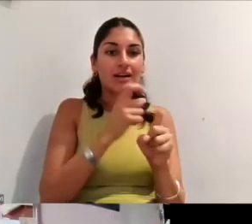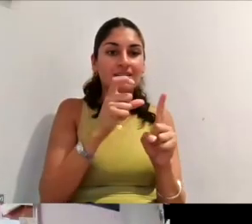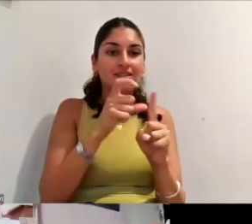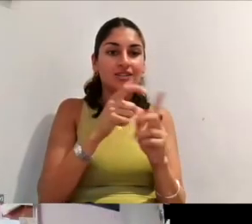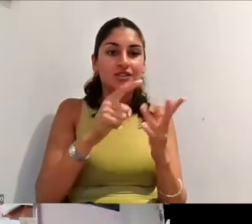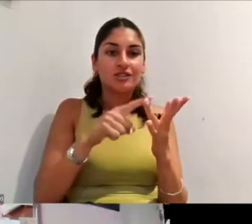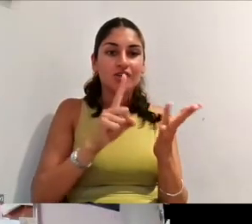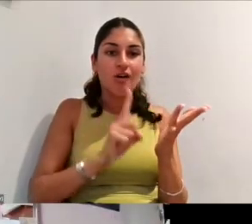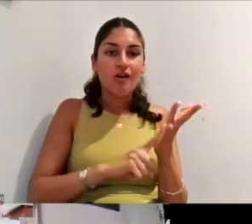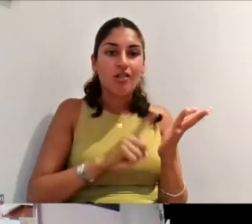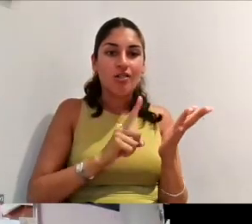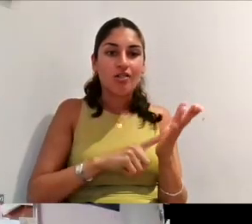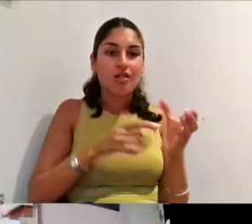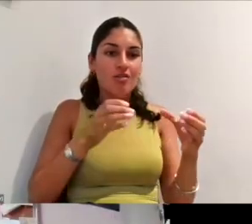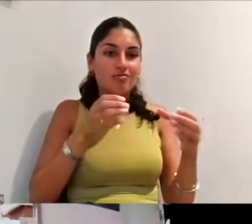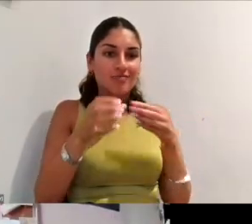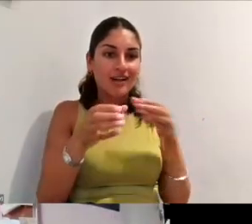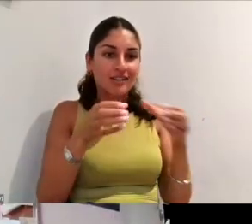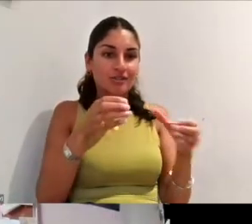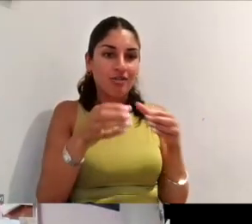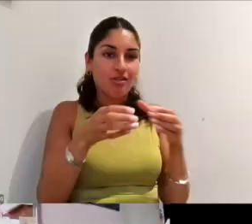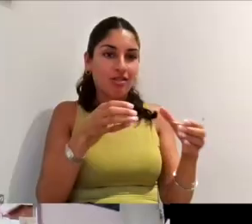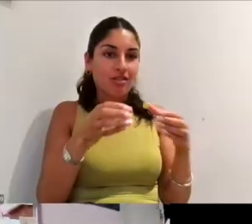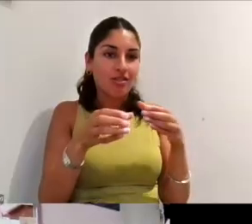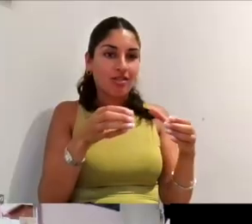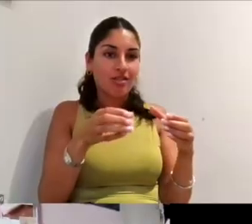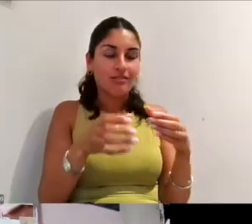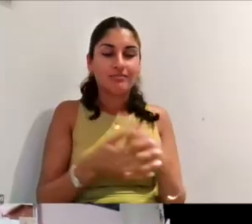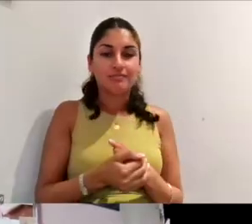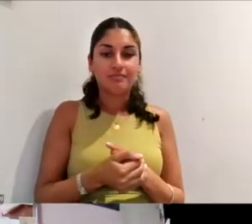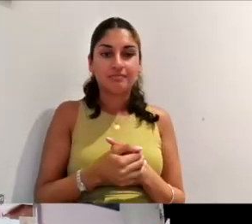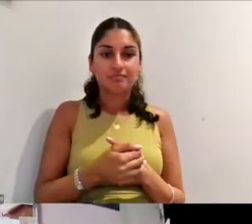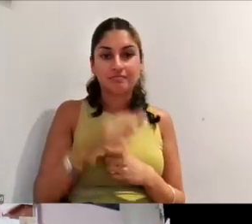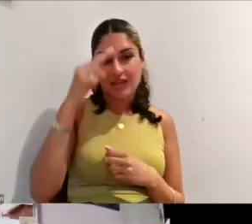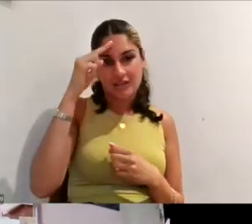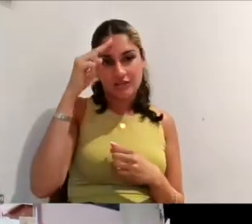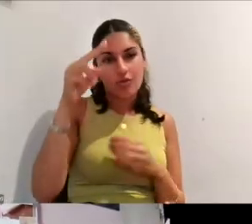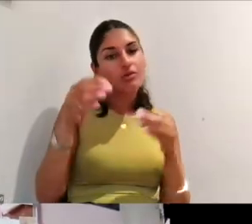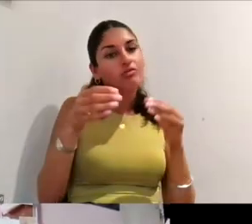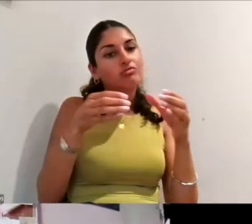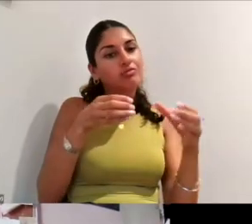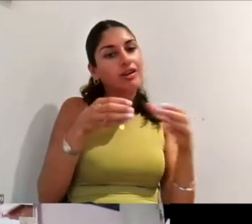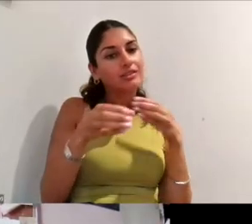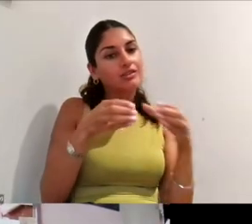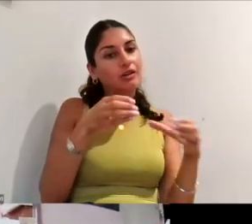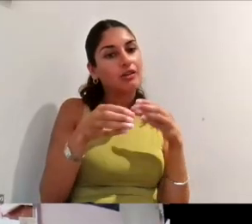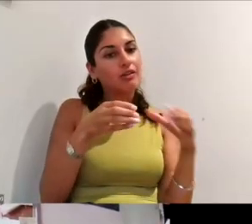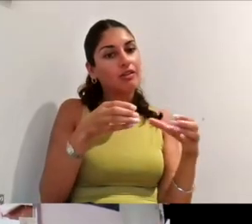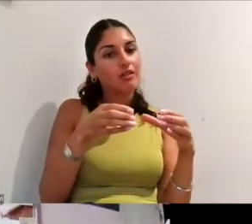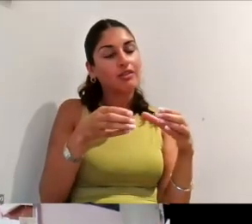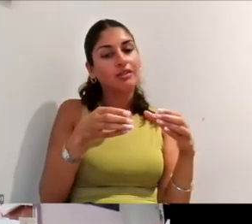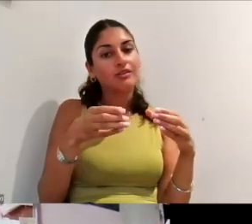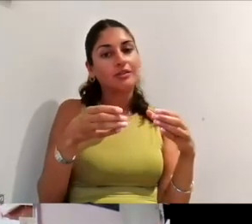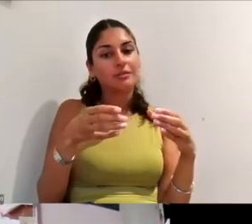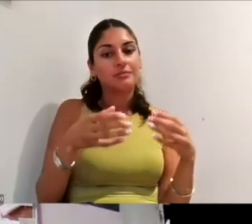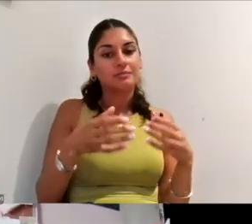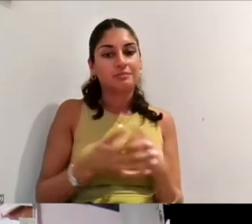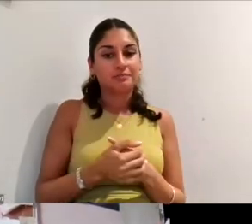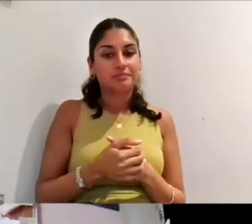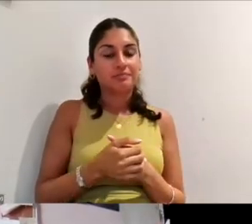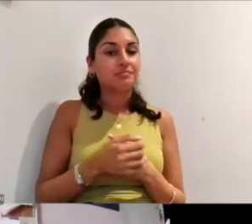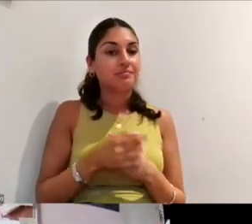my debut pamphlet. So it's called The Rag Doll, and it's to fellow rag dolls